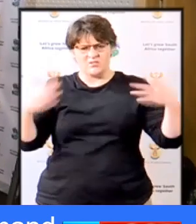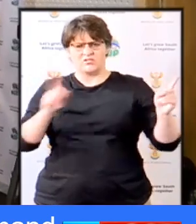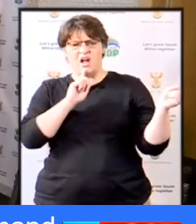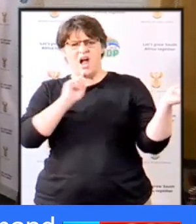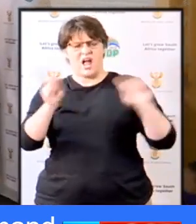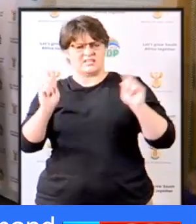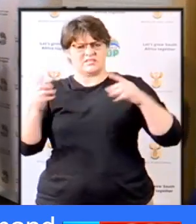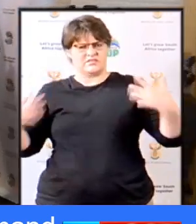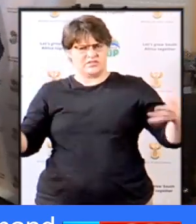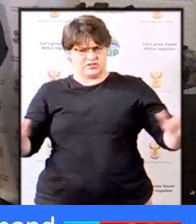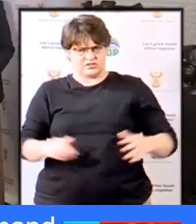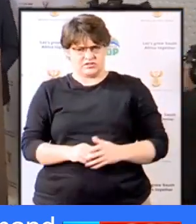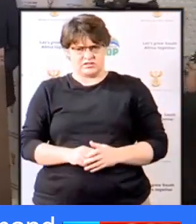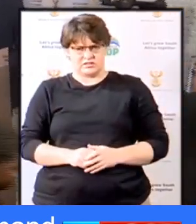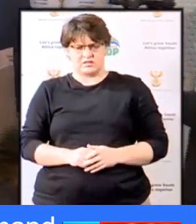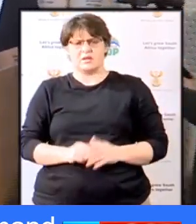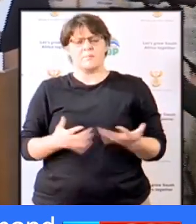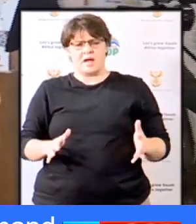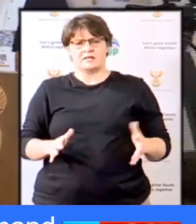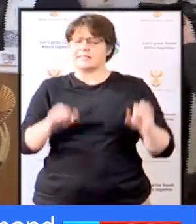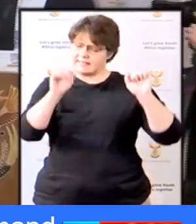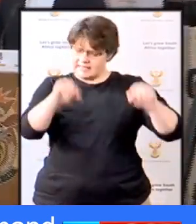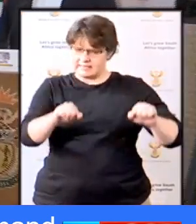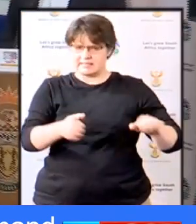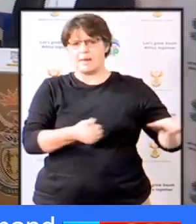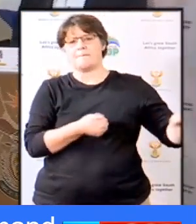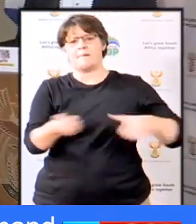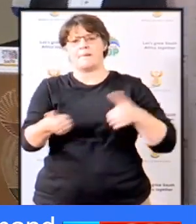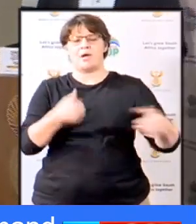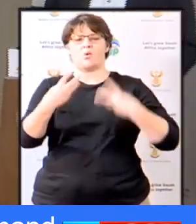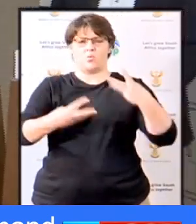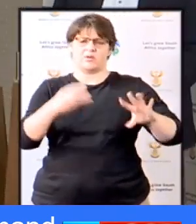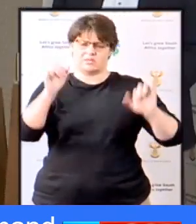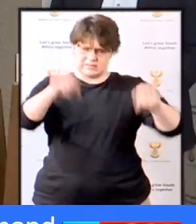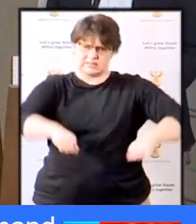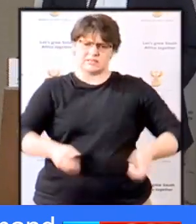Yes, they are allowed to go back to work.